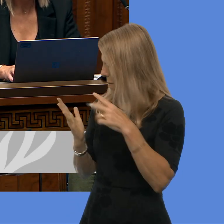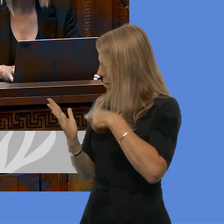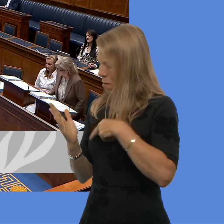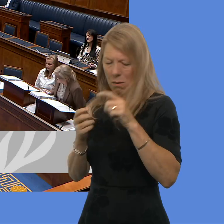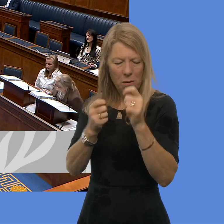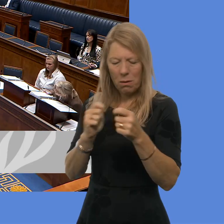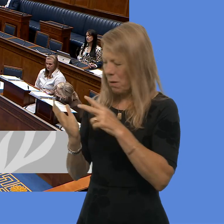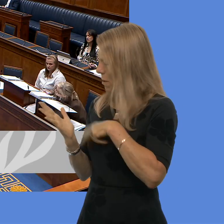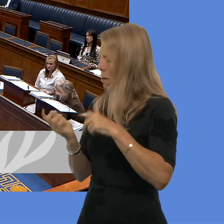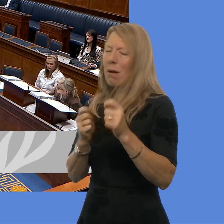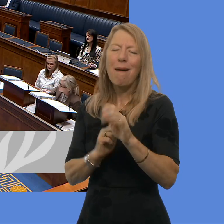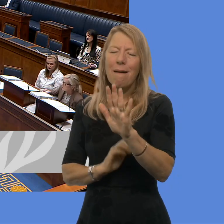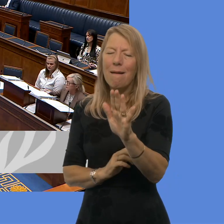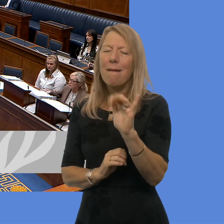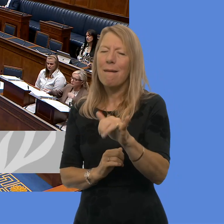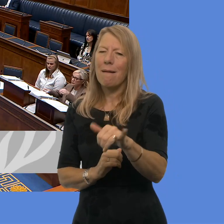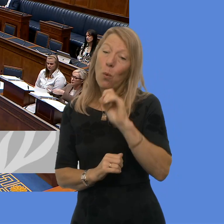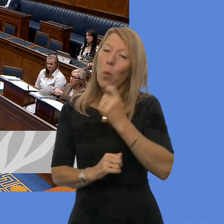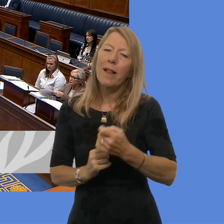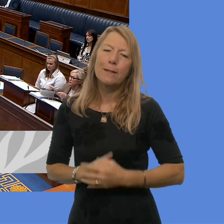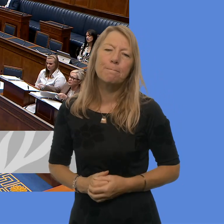doing. Justin McNulty.